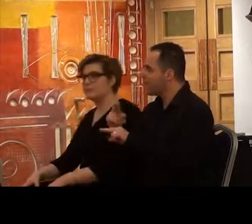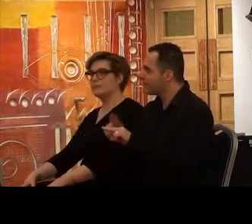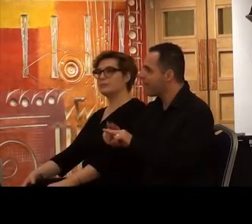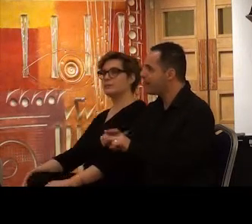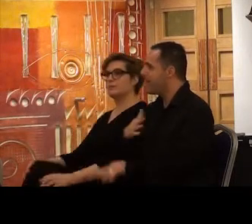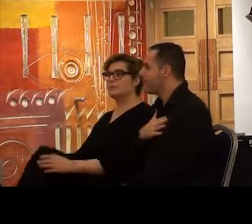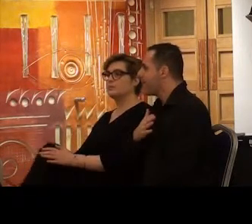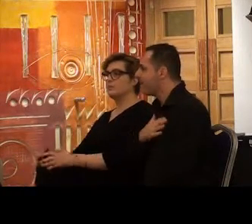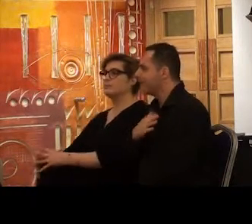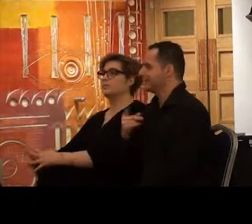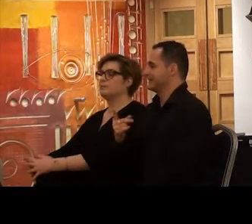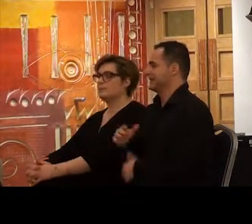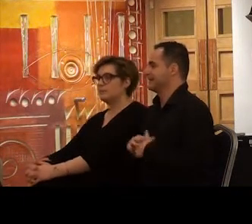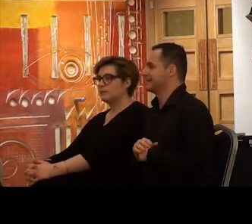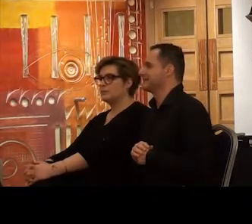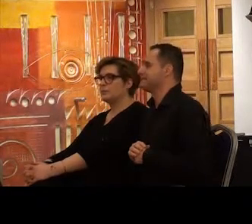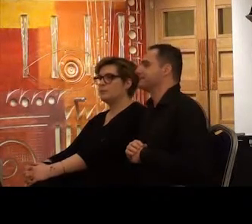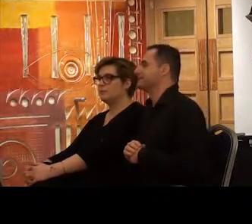amazing.